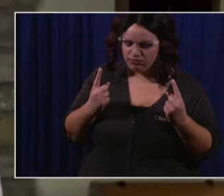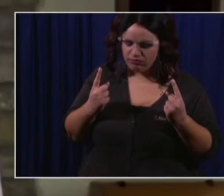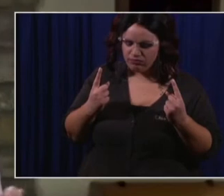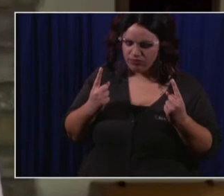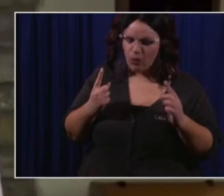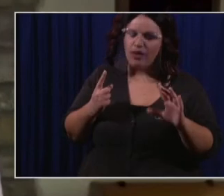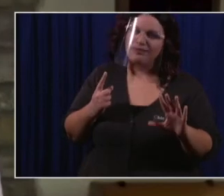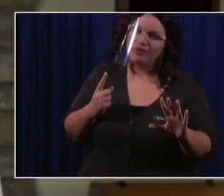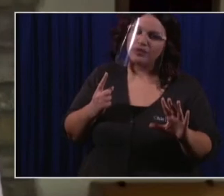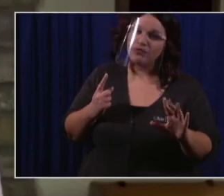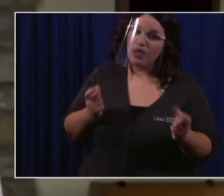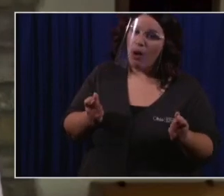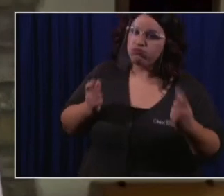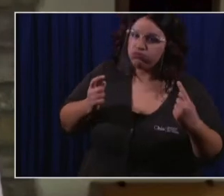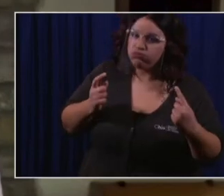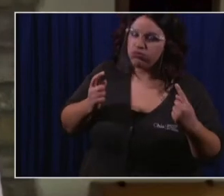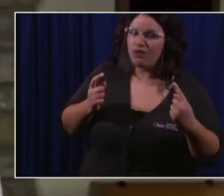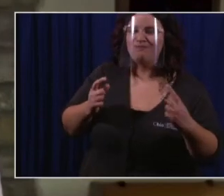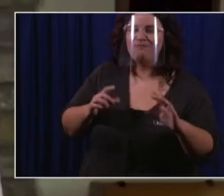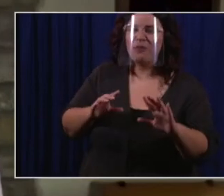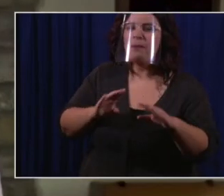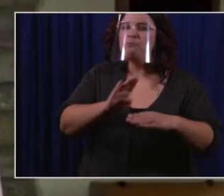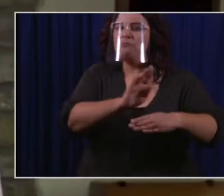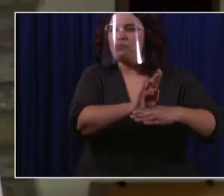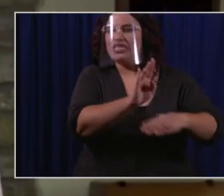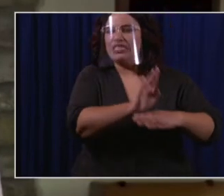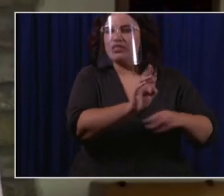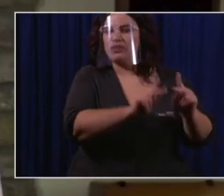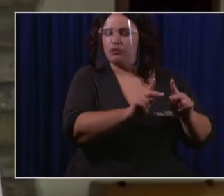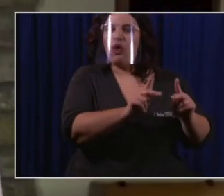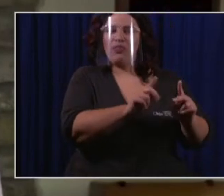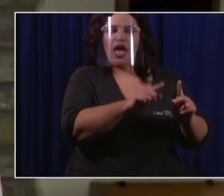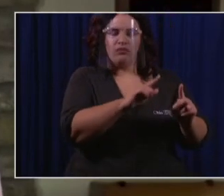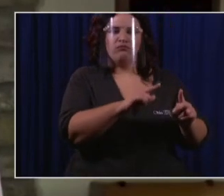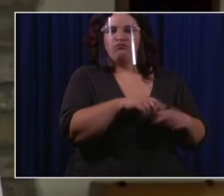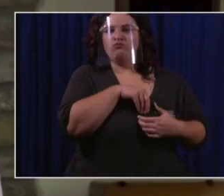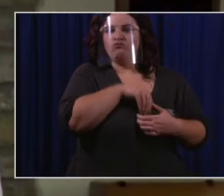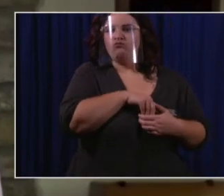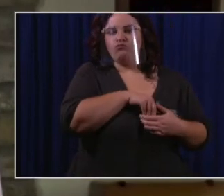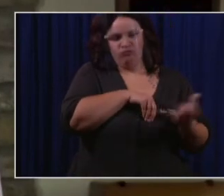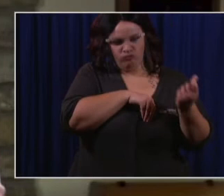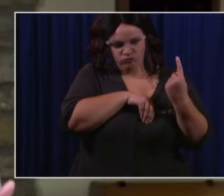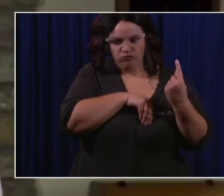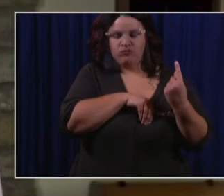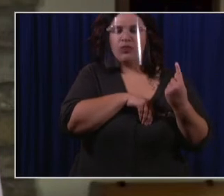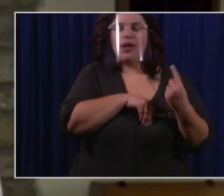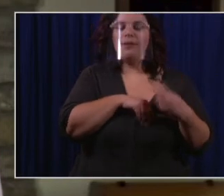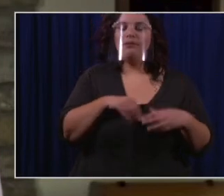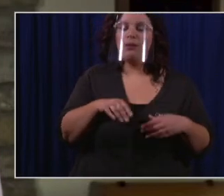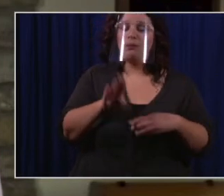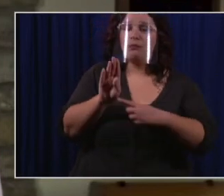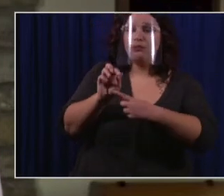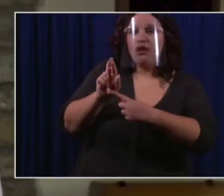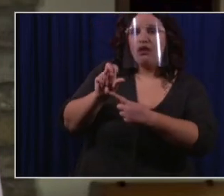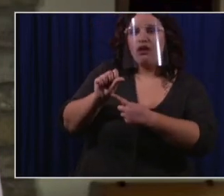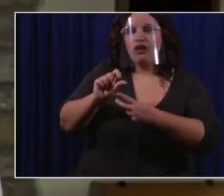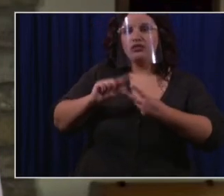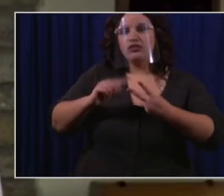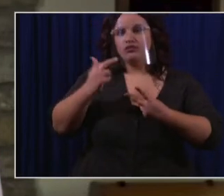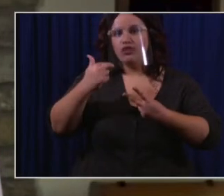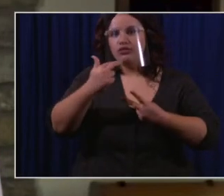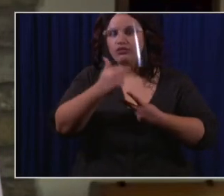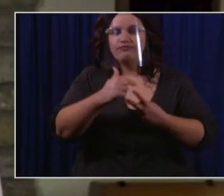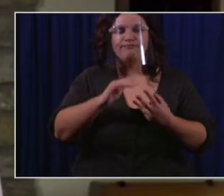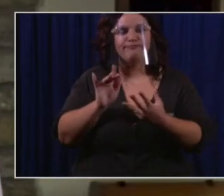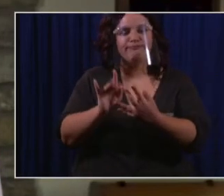fully understands unless they're in the business. But I've talked to enough bar owners, people who own restaurants, to